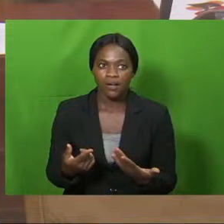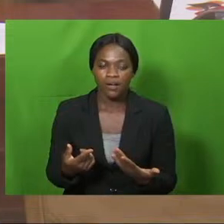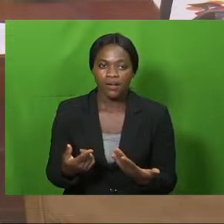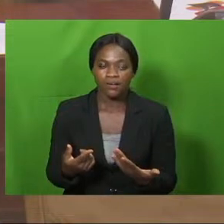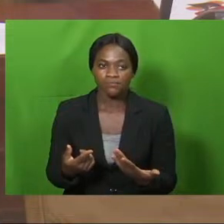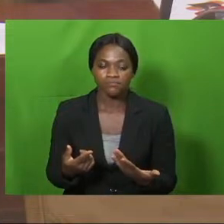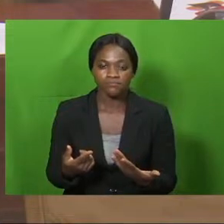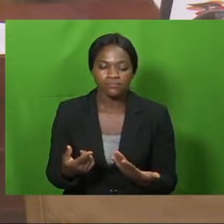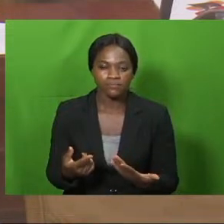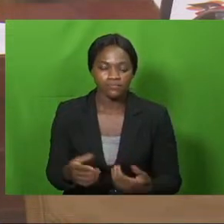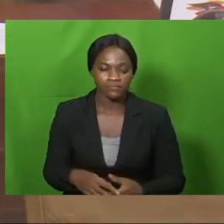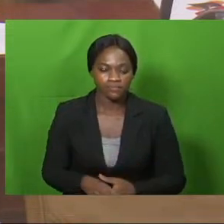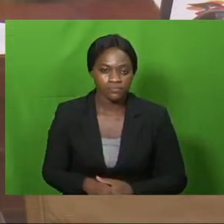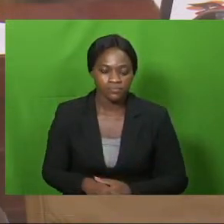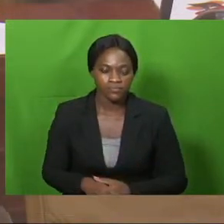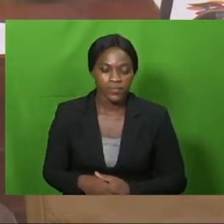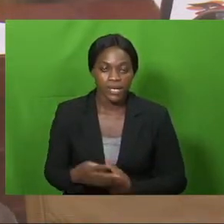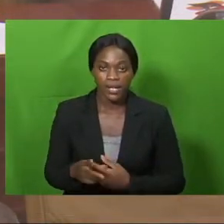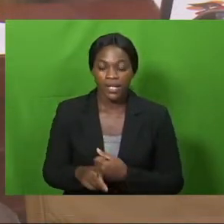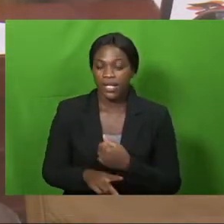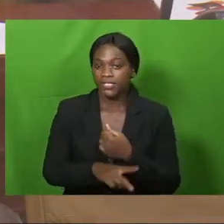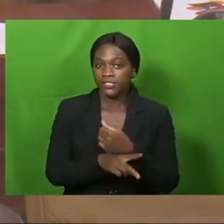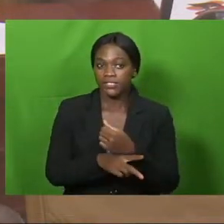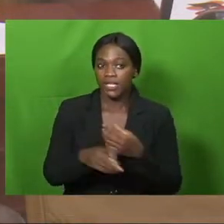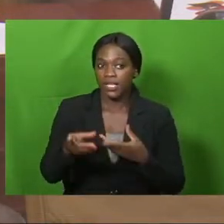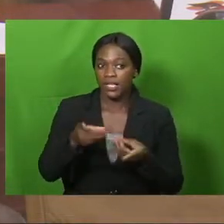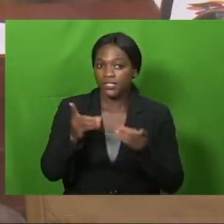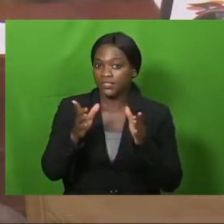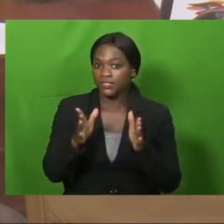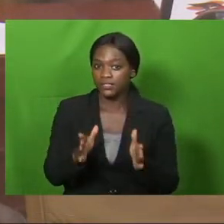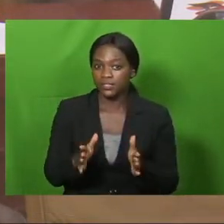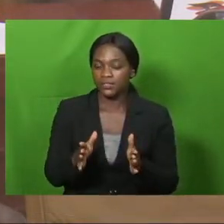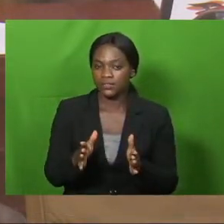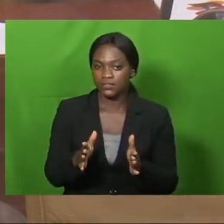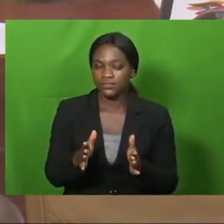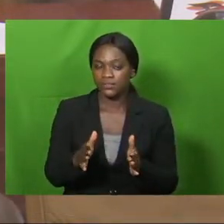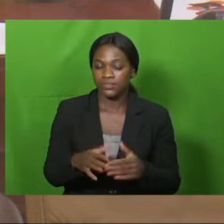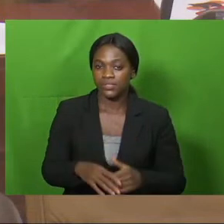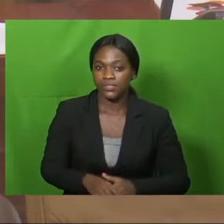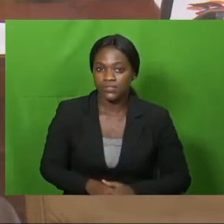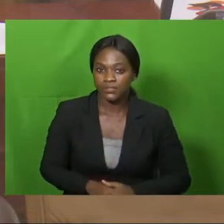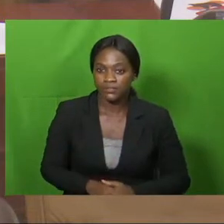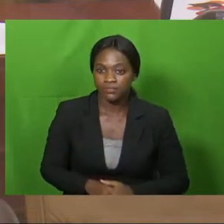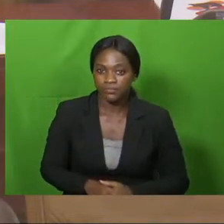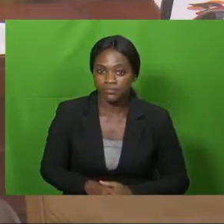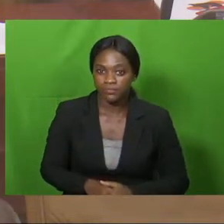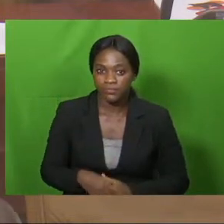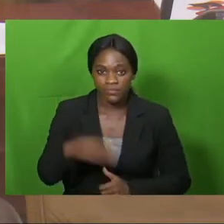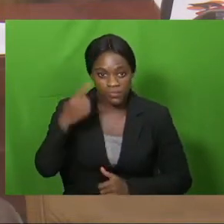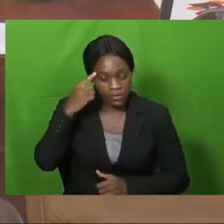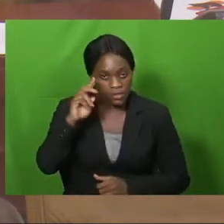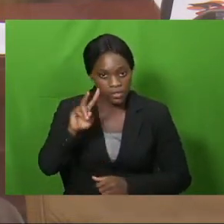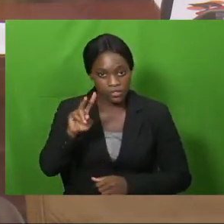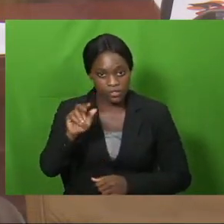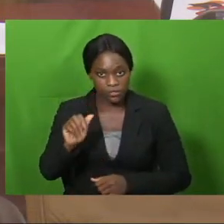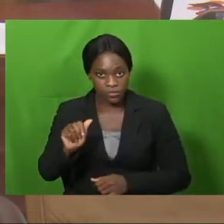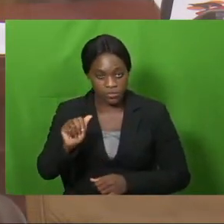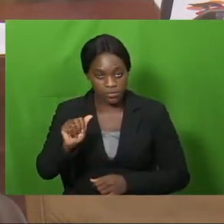Kuzek, Assistant Director, appears it's 2A, but how it's been put